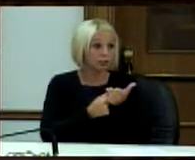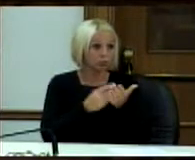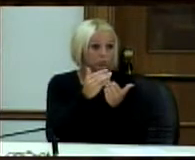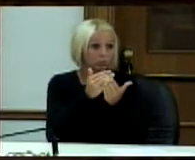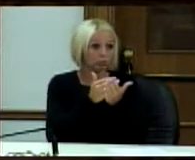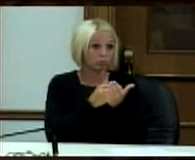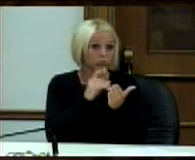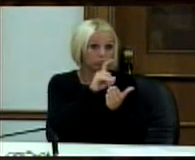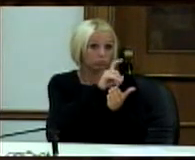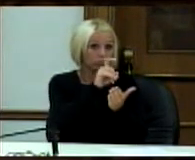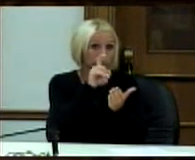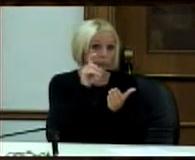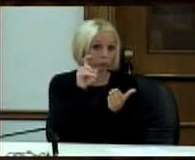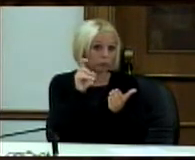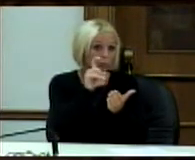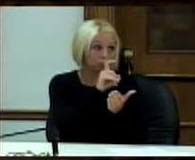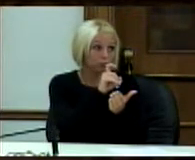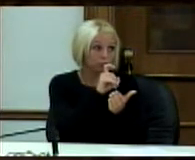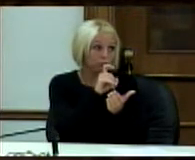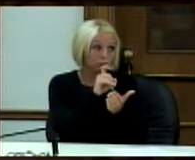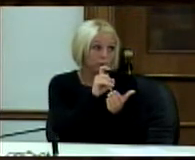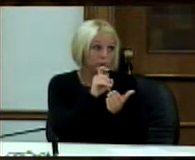items?